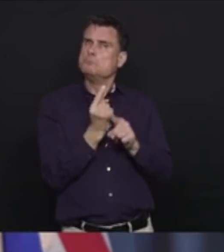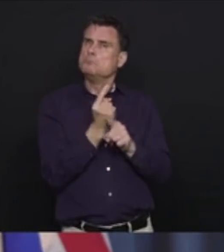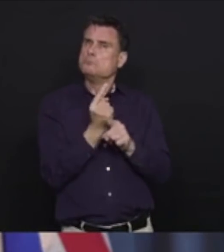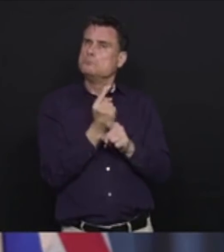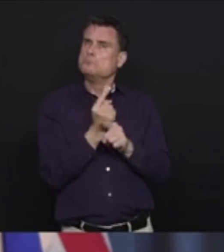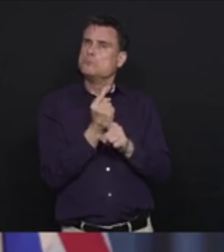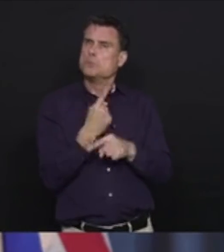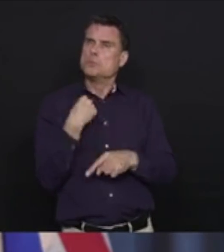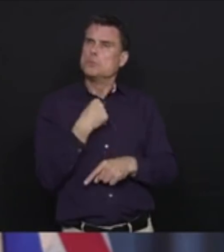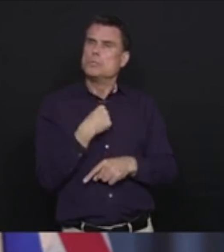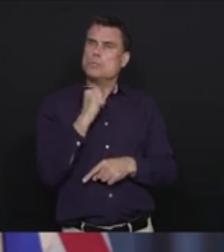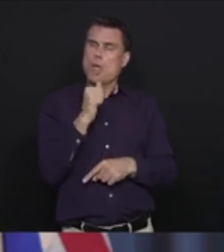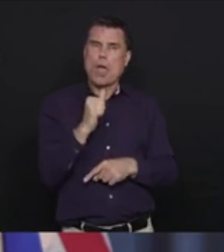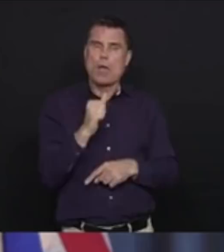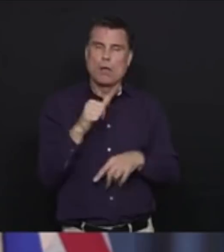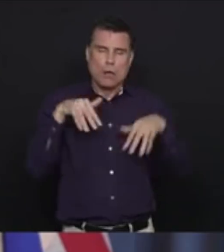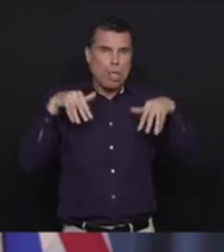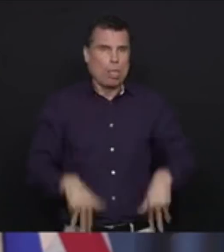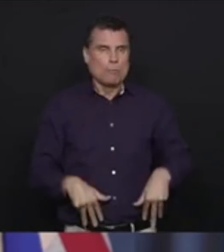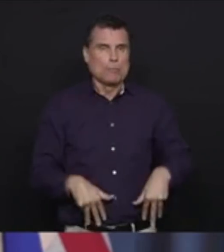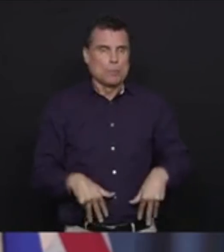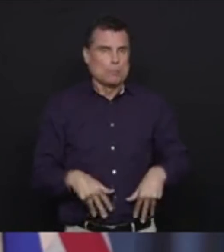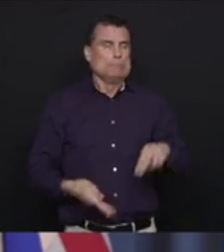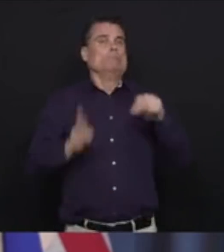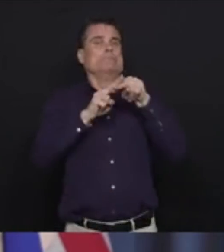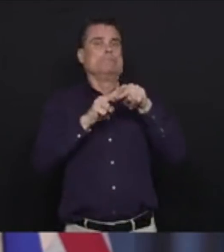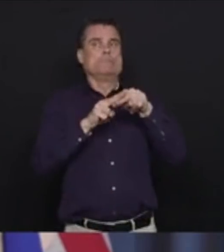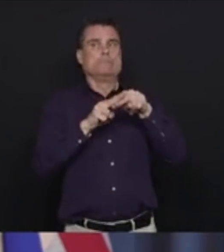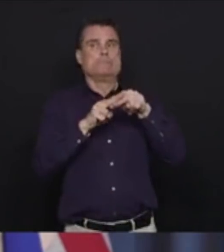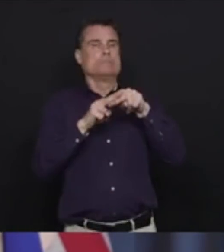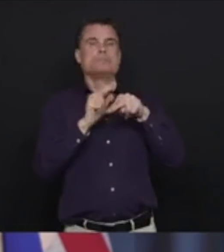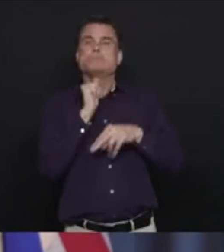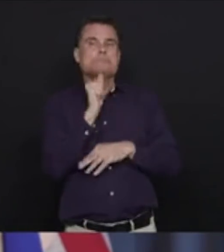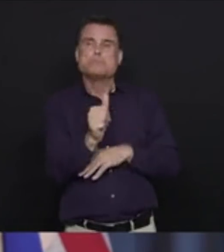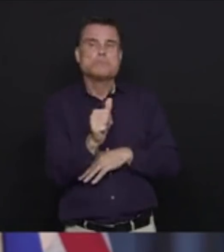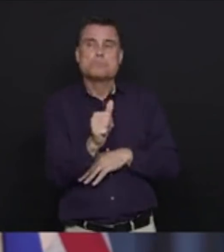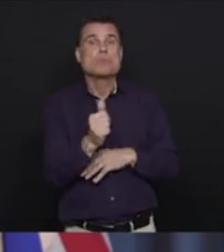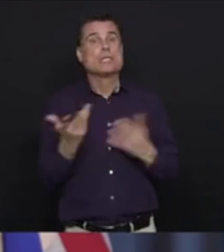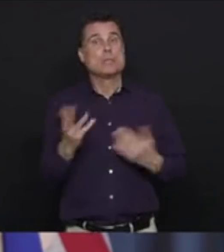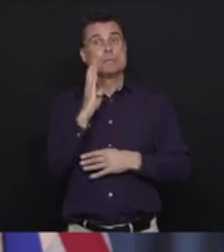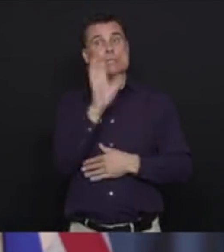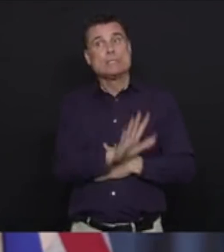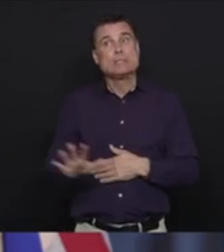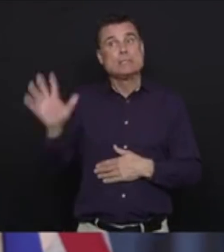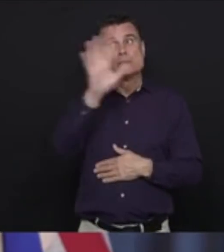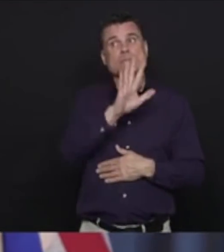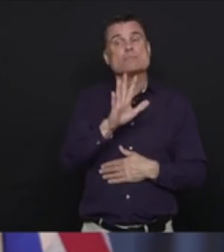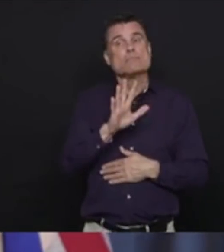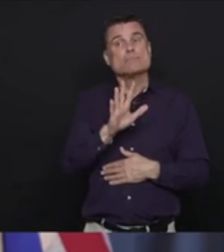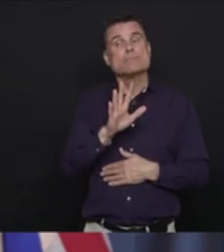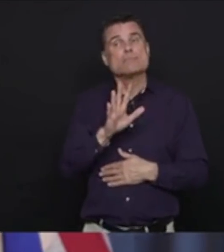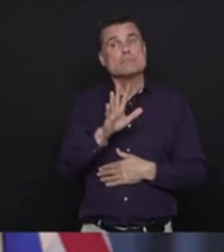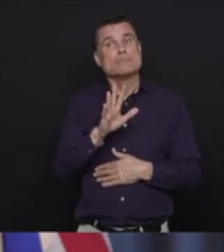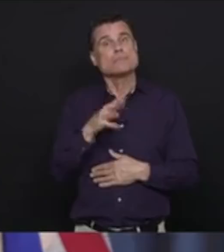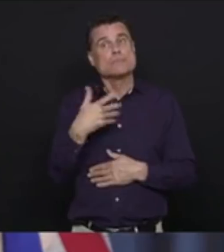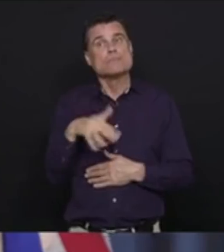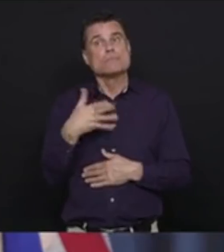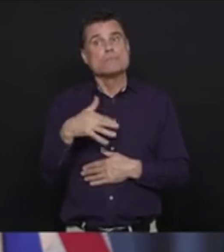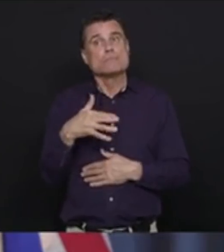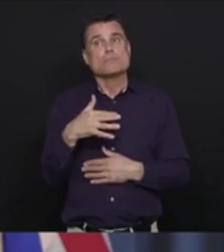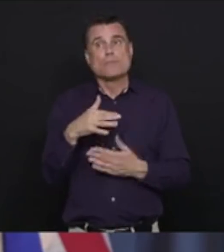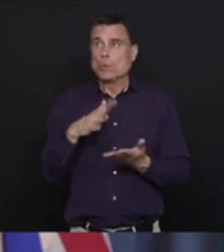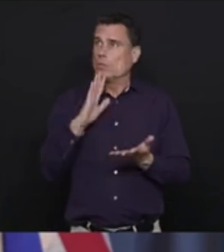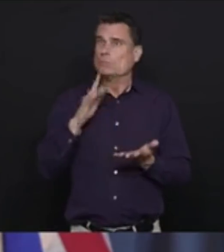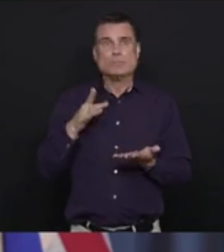in the midst of this right now, and everything that we do is really important to try and keep it